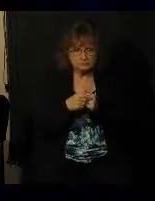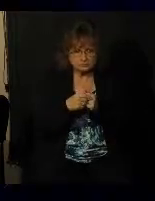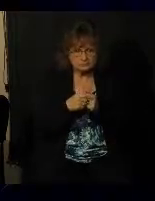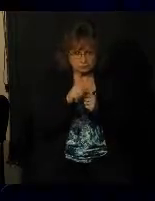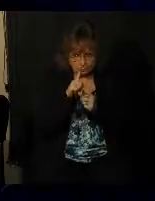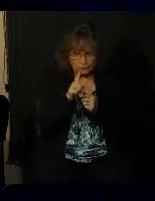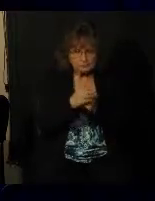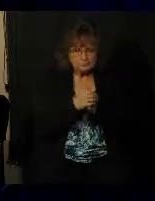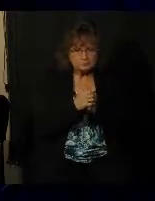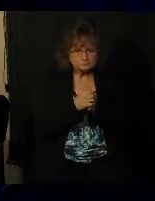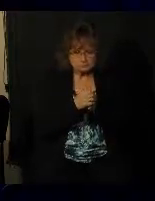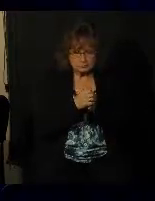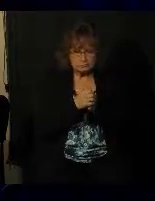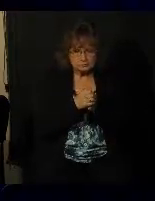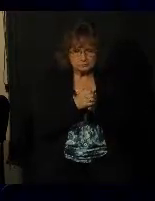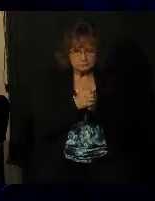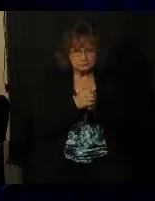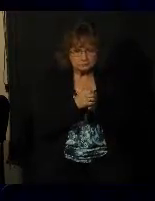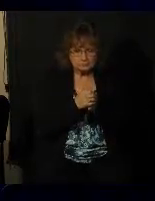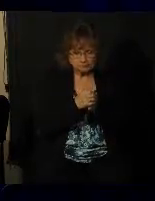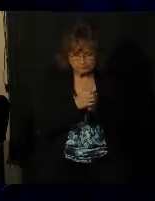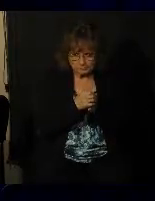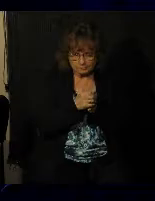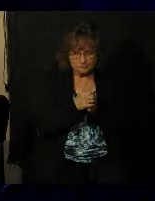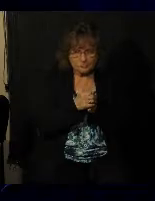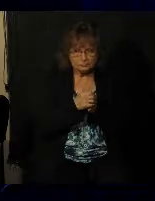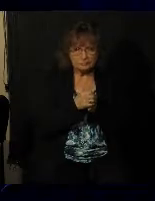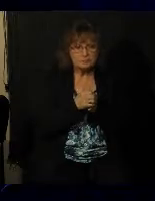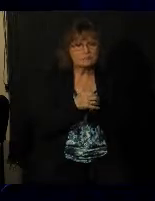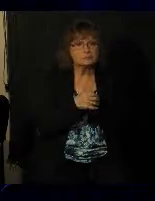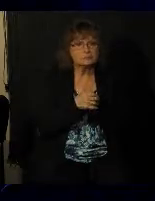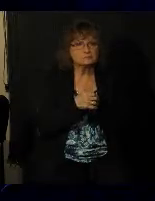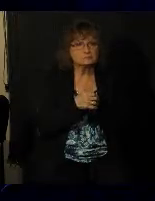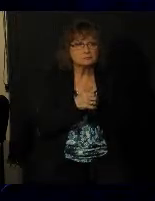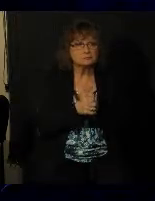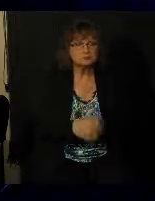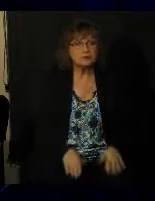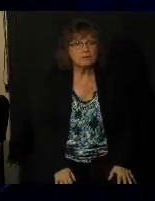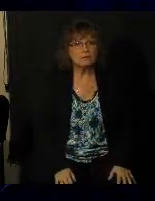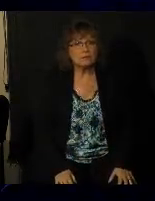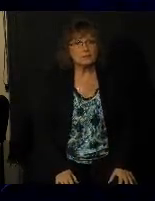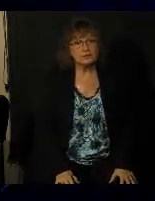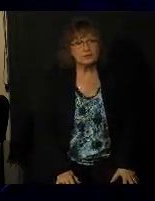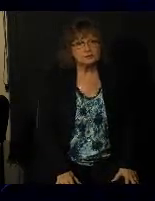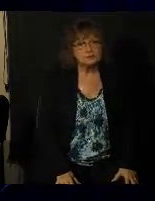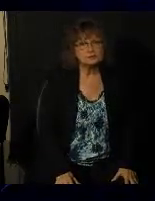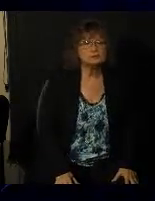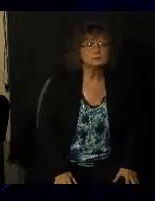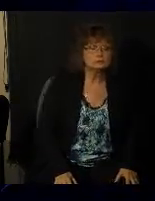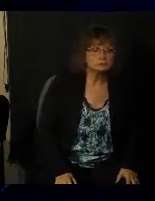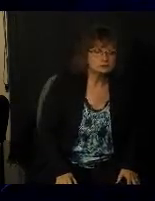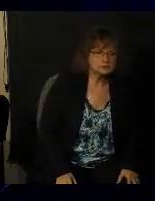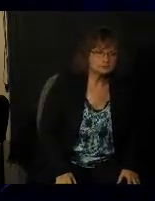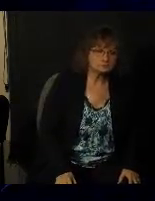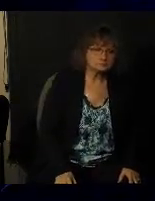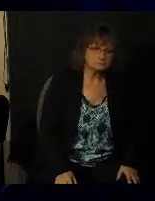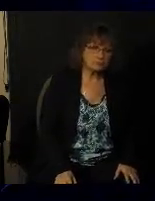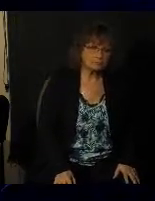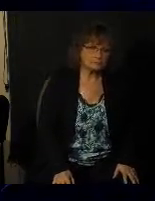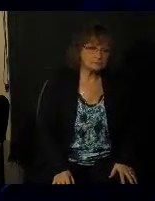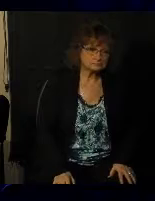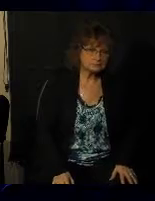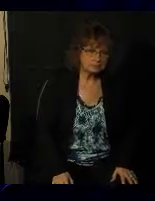time, if you want to, loving on them. I think the one thing we're missing in the biggest way is